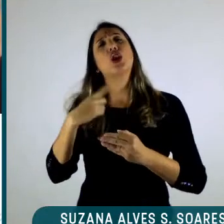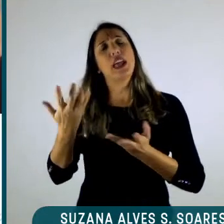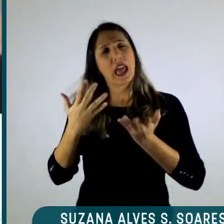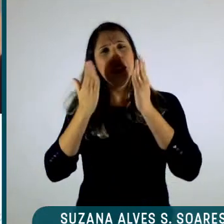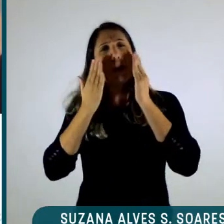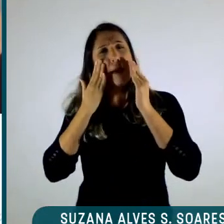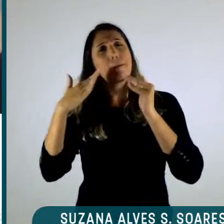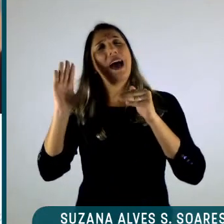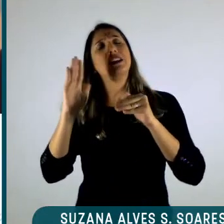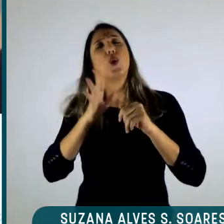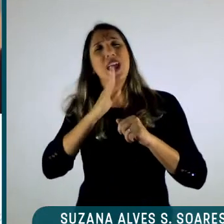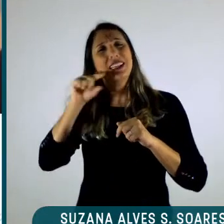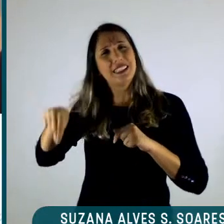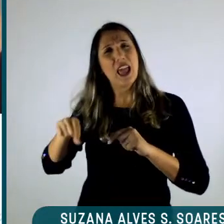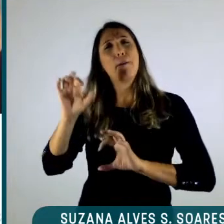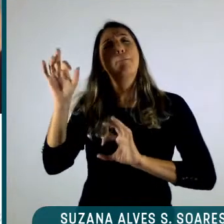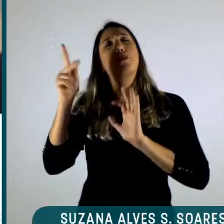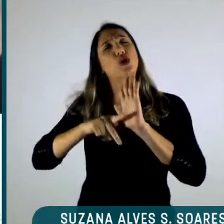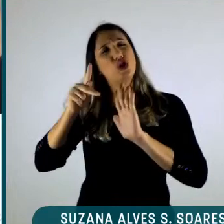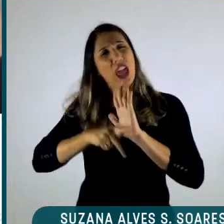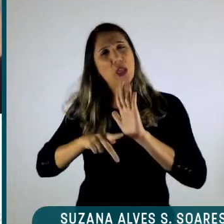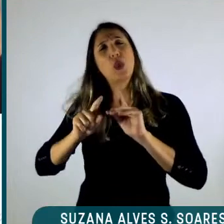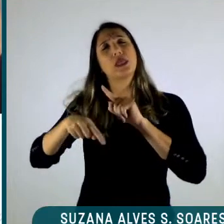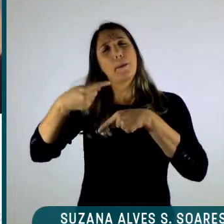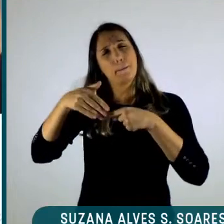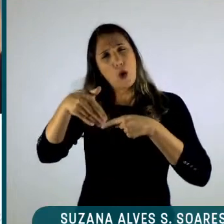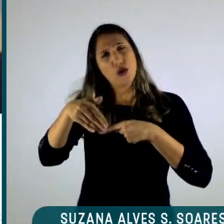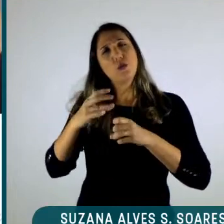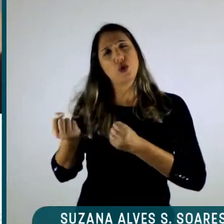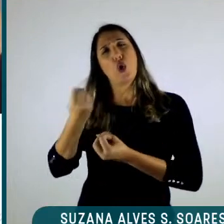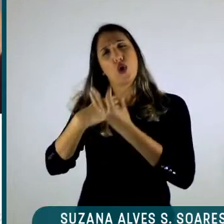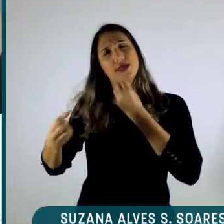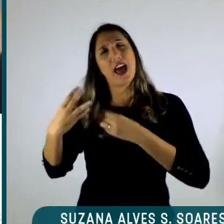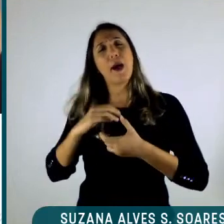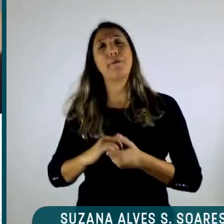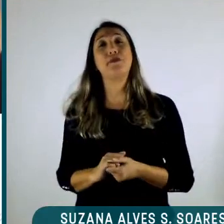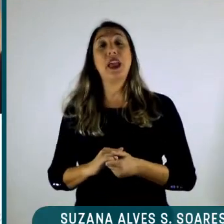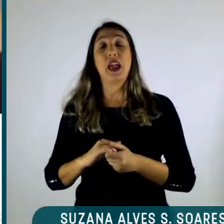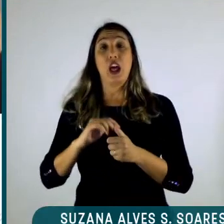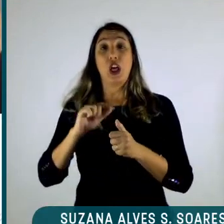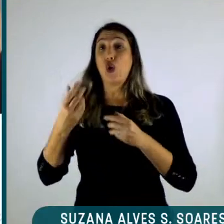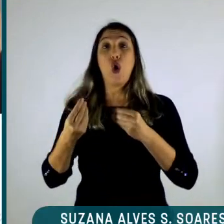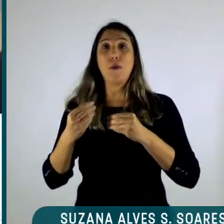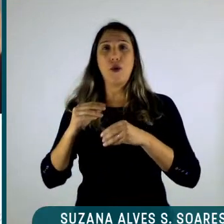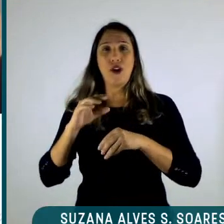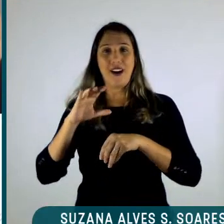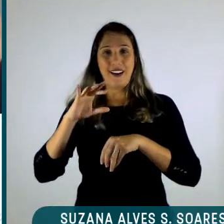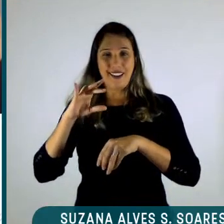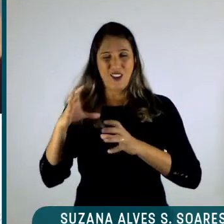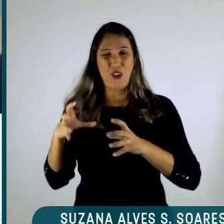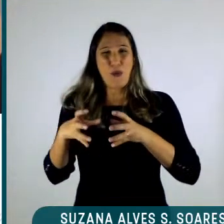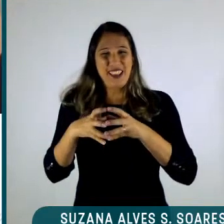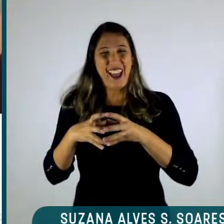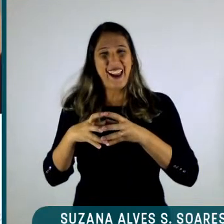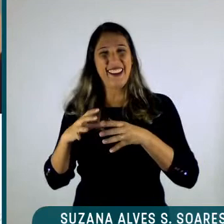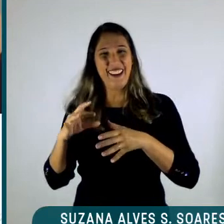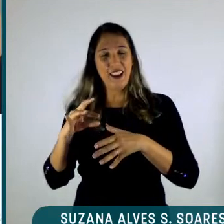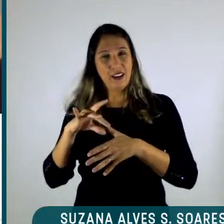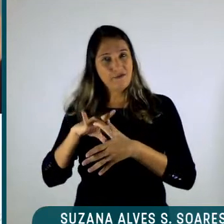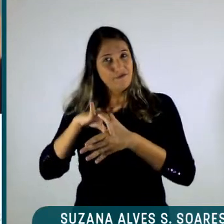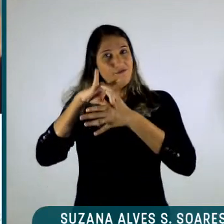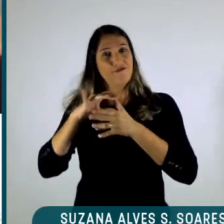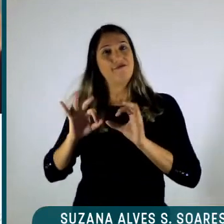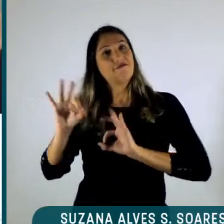now we want to learn much more about this project. But before we start talking about